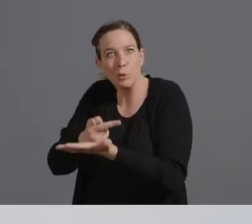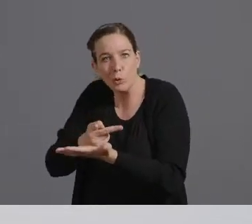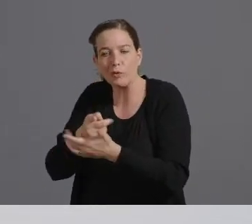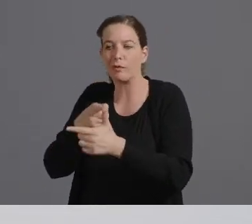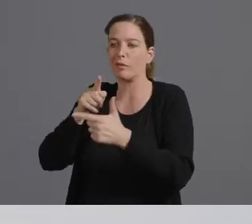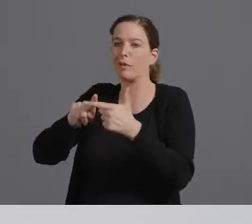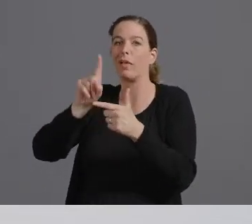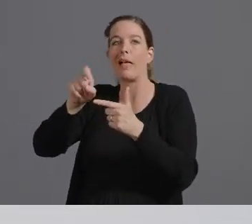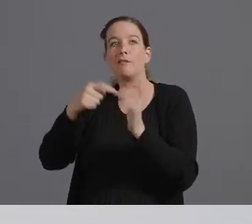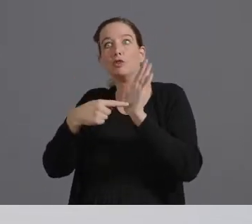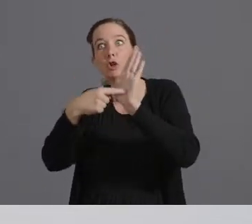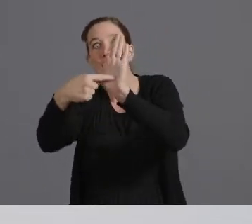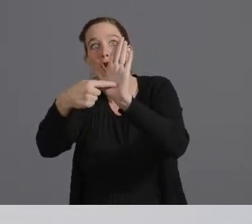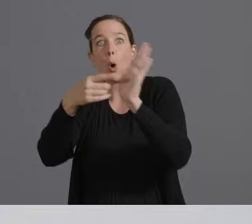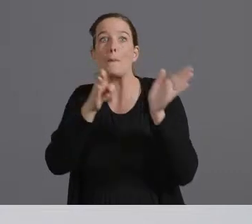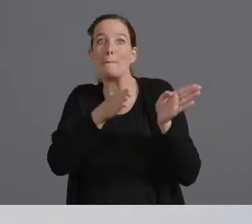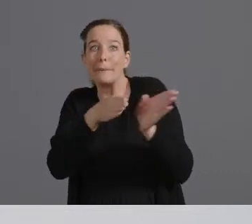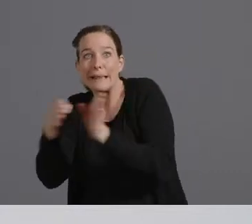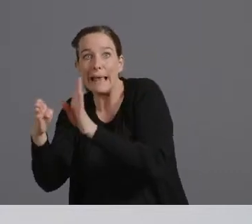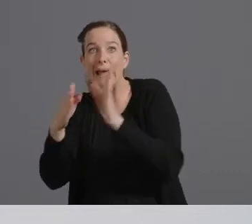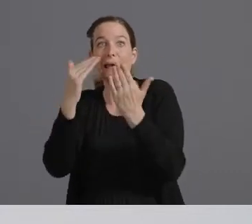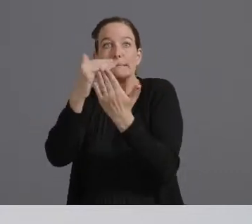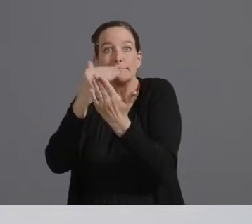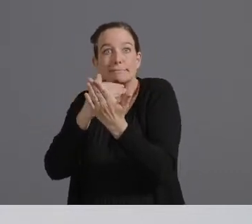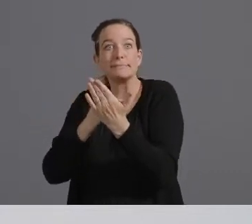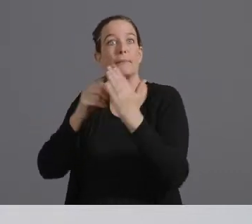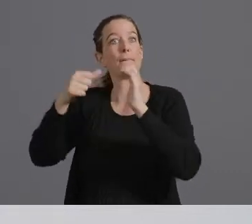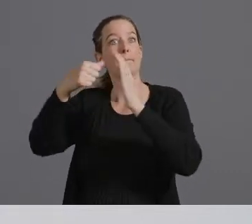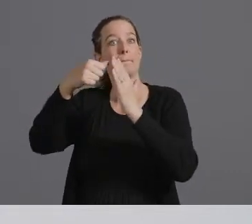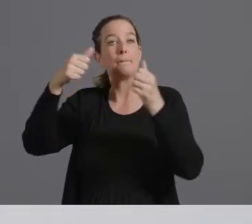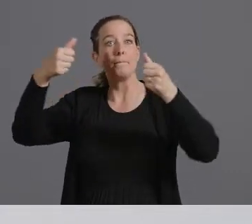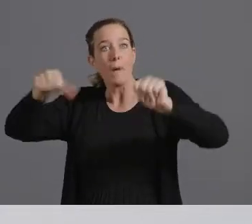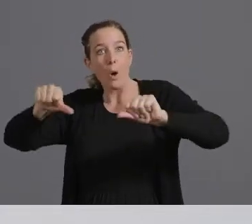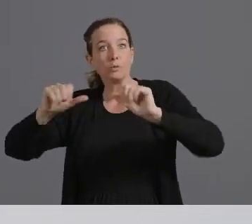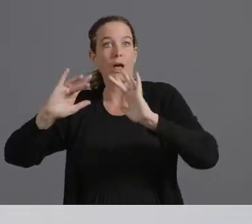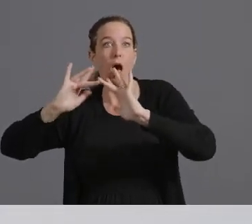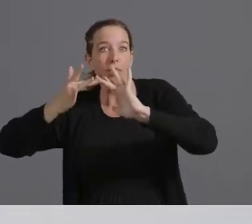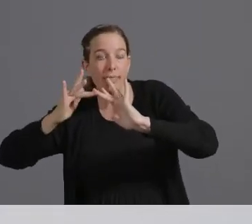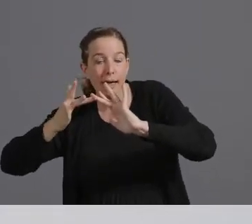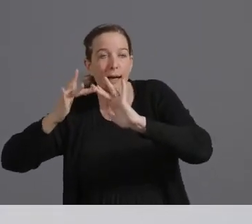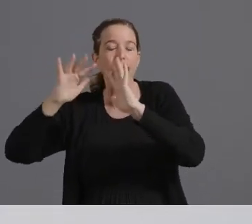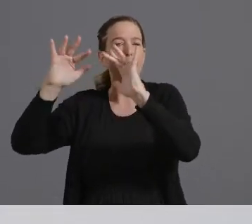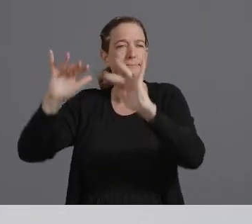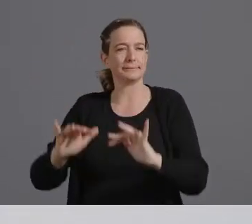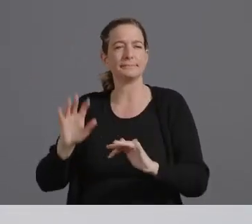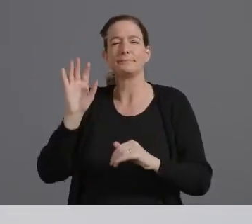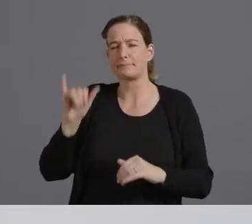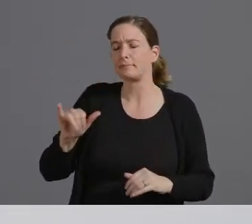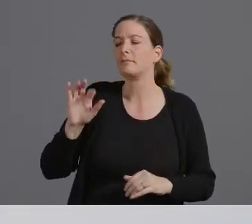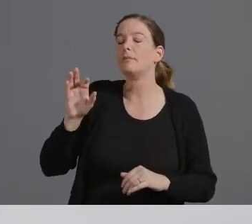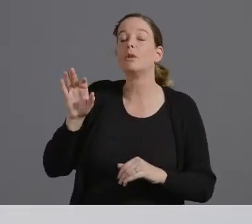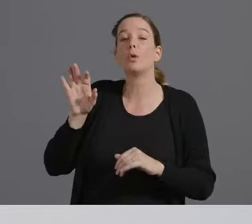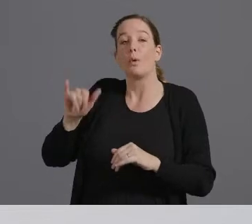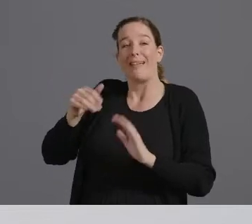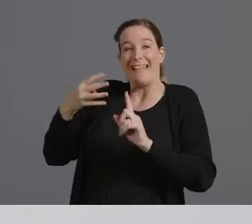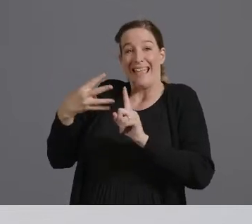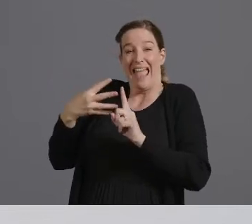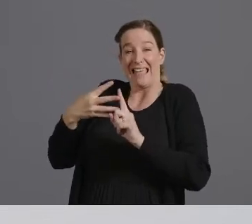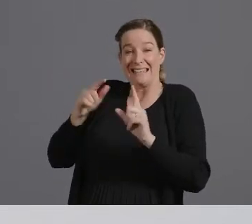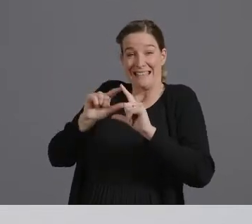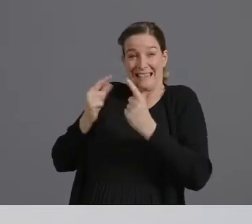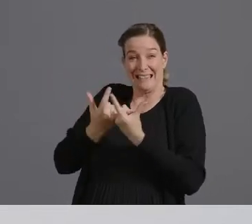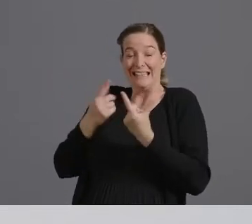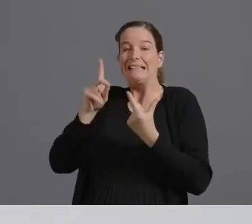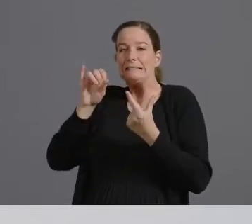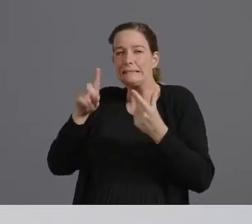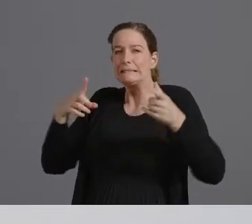mitigation plan that had to be posted online. So the Cactus League had gotten together with all of the cities and all of the stadiums